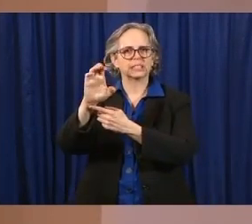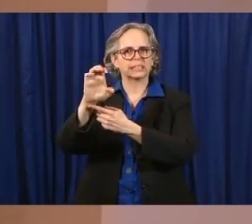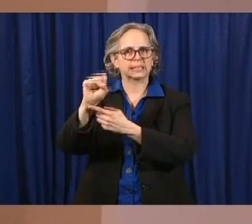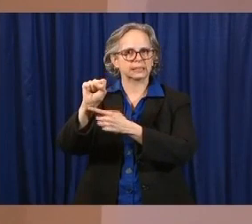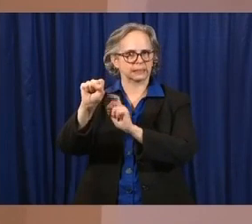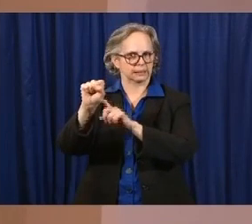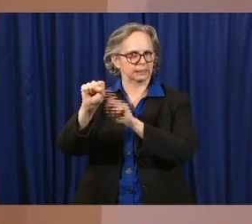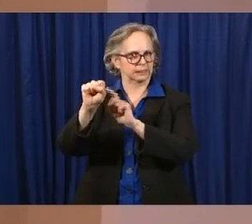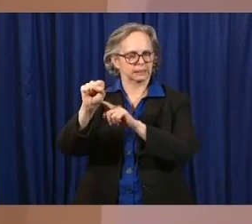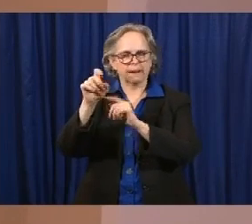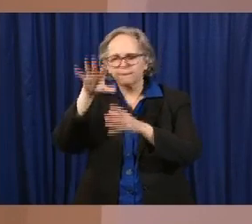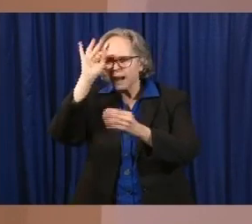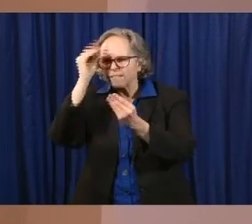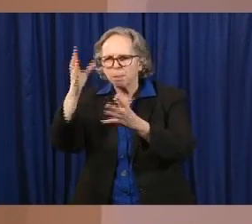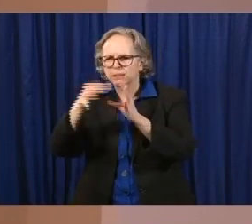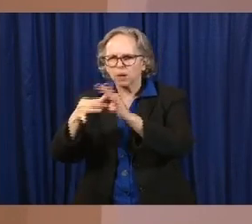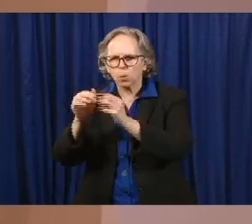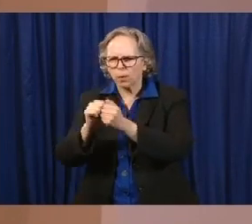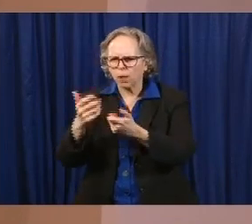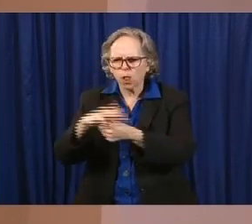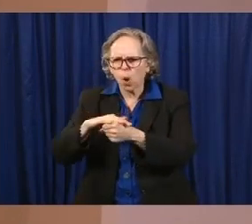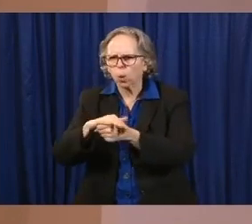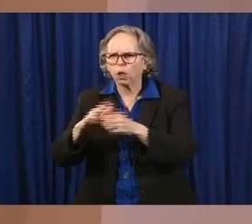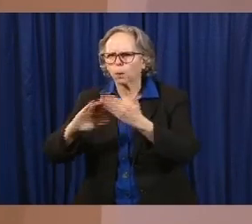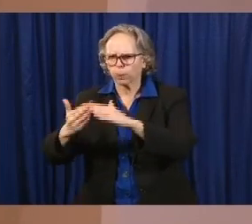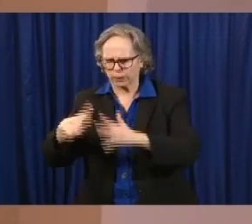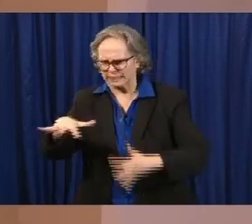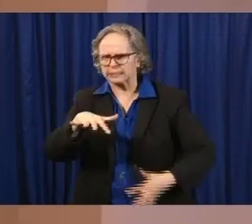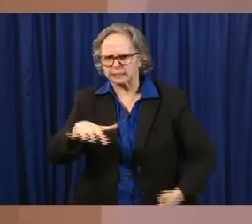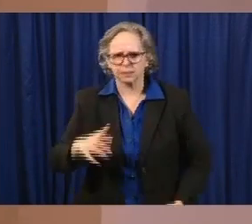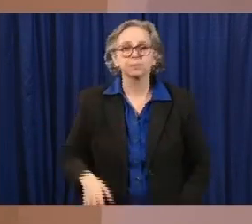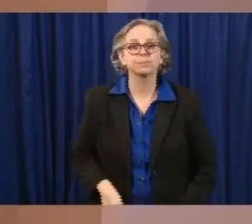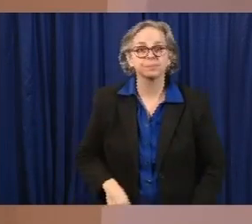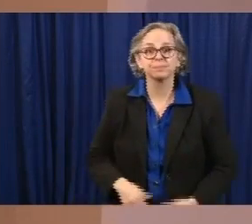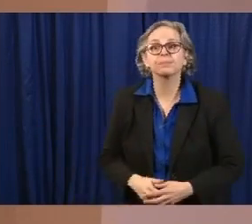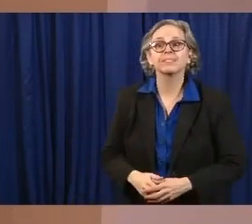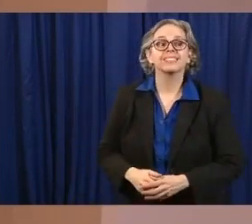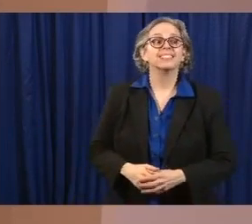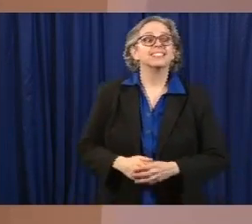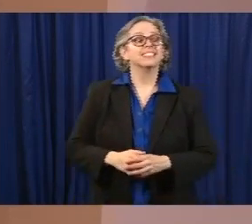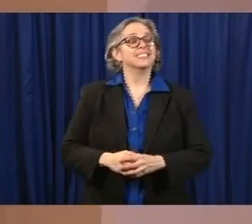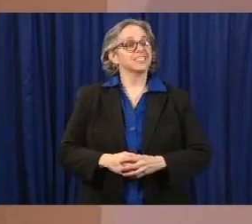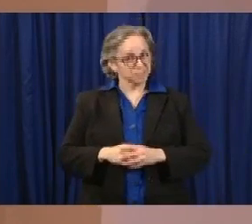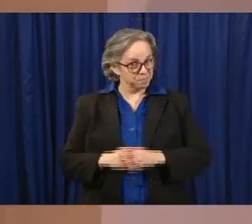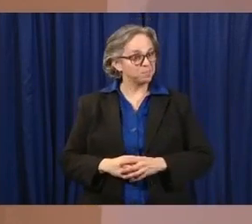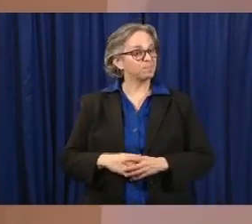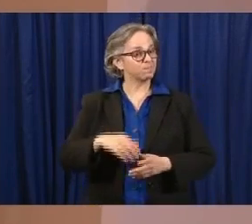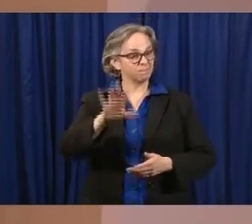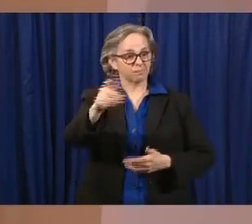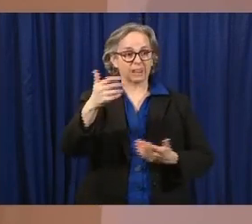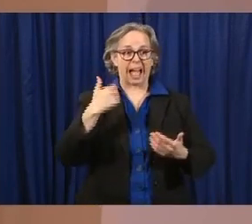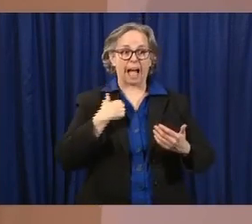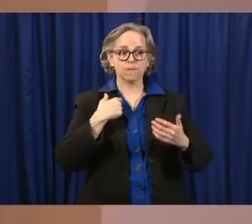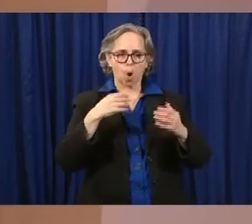location. A resource that was created, the Office of Small Business Relief. As you know, the state has done a number of